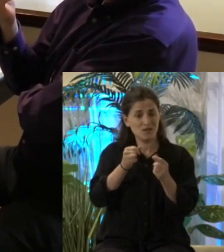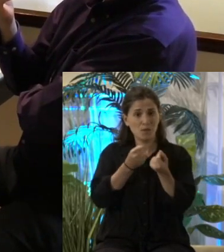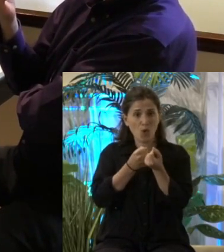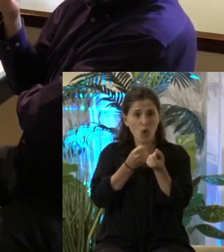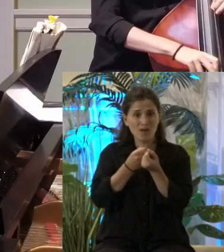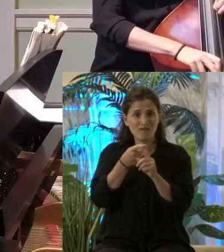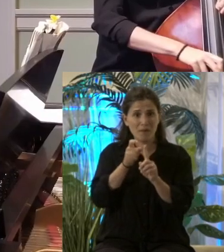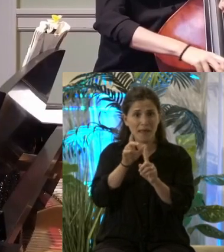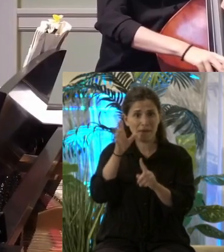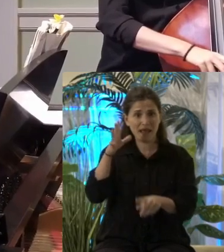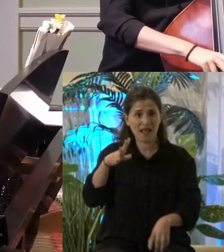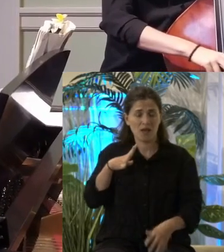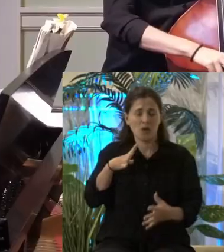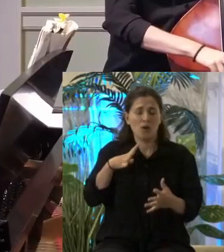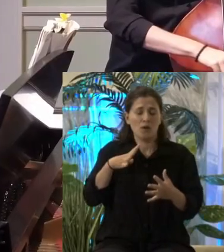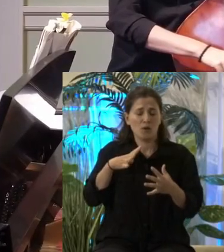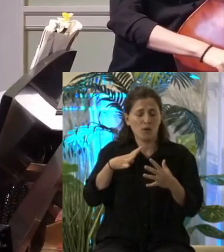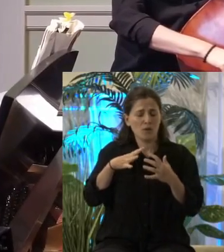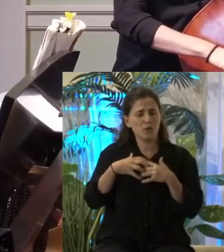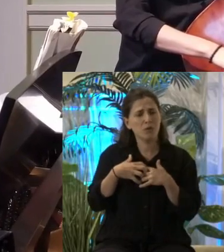support is invaluable.